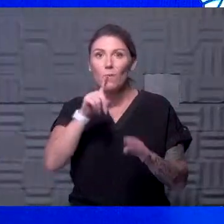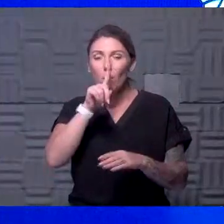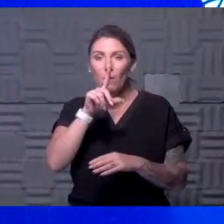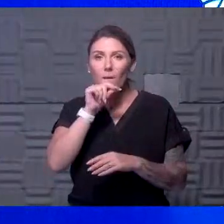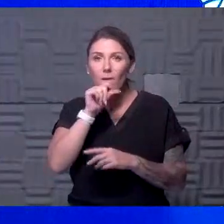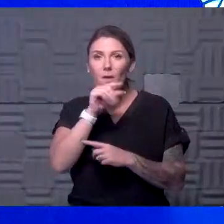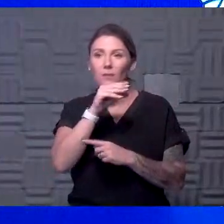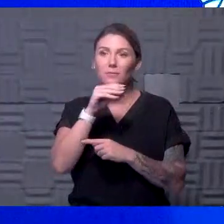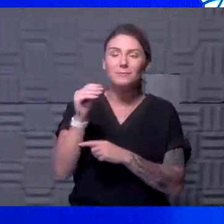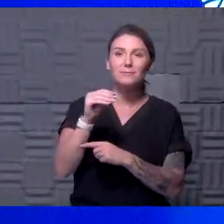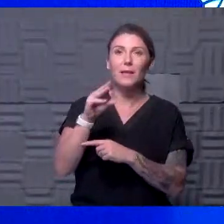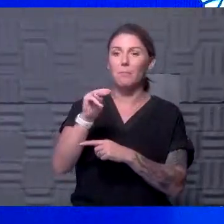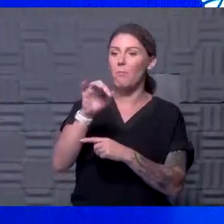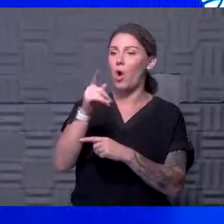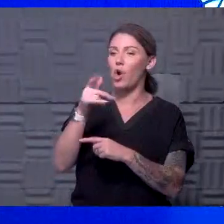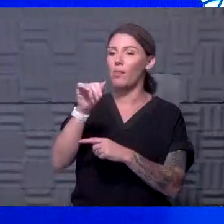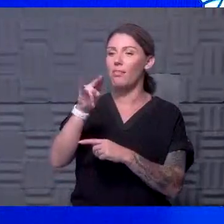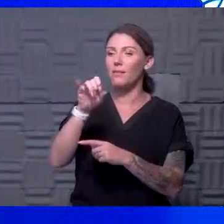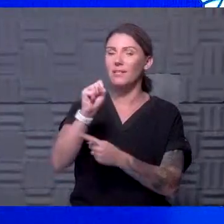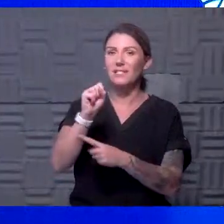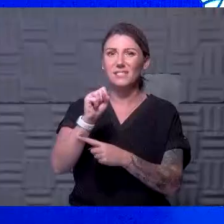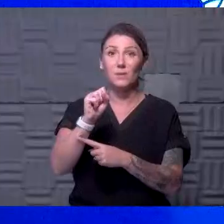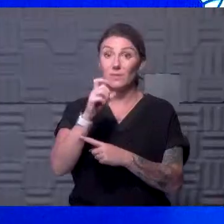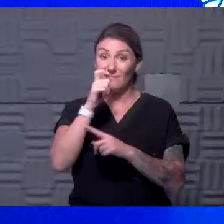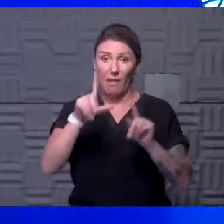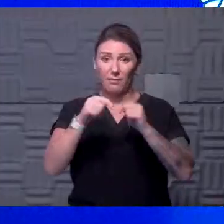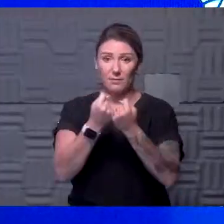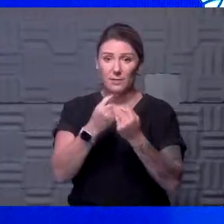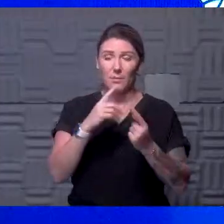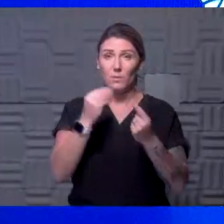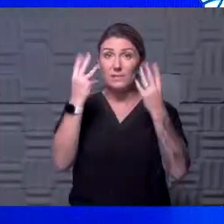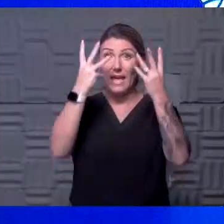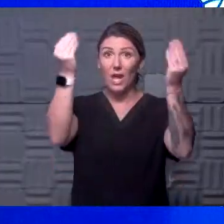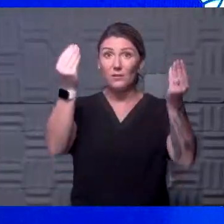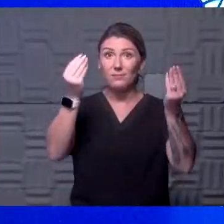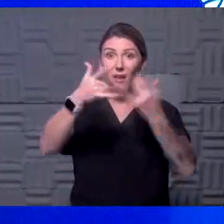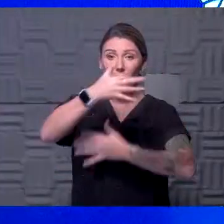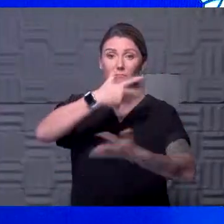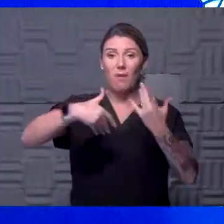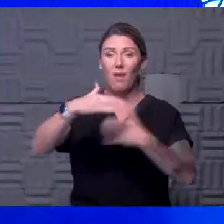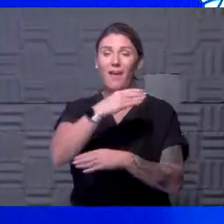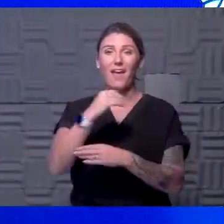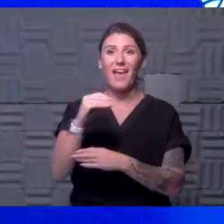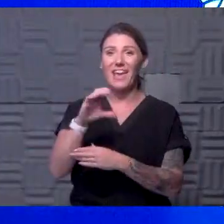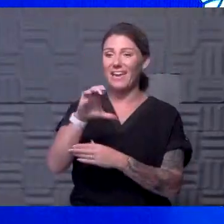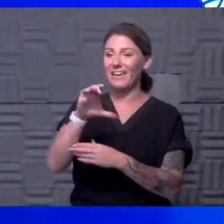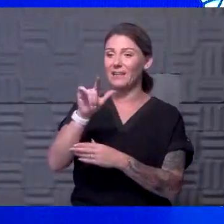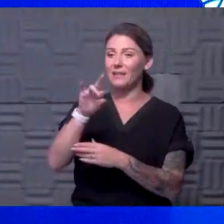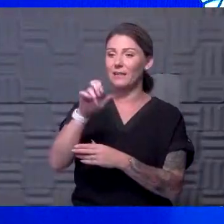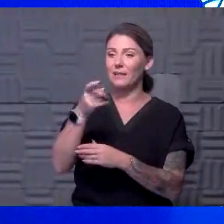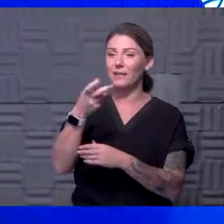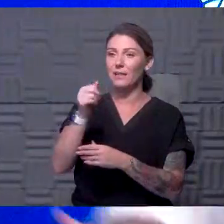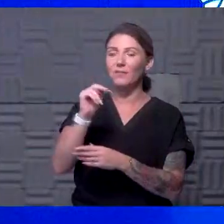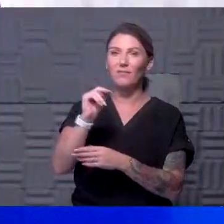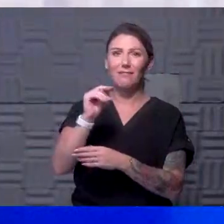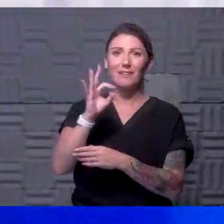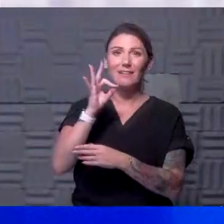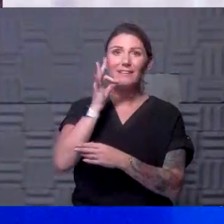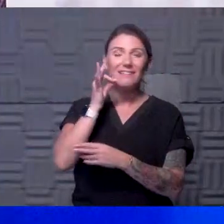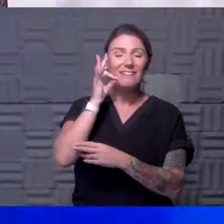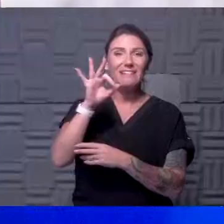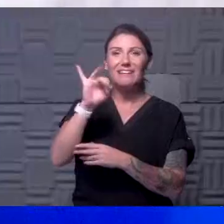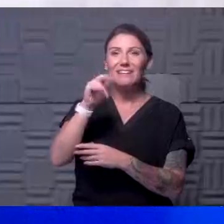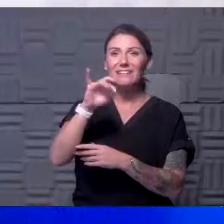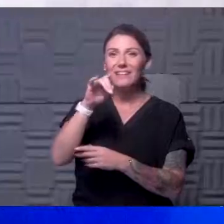when they stepped outside of that. Right. And then you watch the reaction of the Cleveland Indians when a couple of players decided to go off the team. They're like, "You're going home. Get